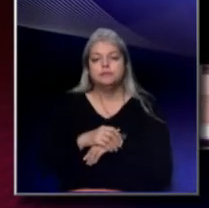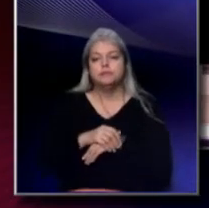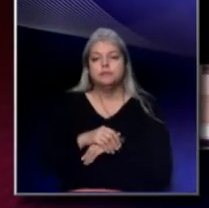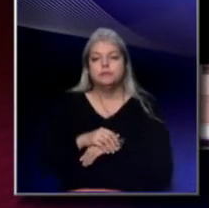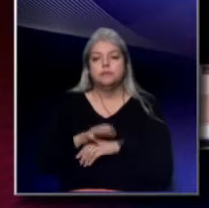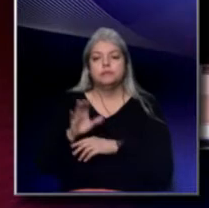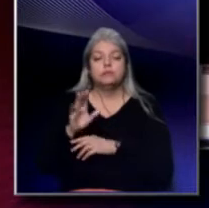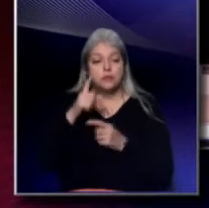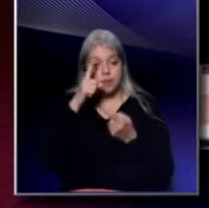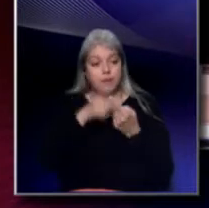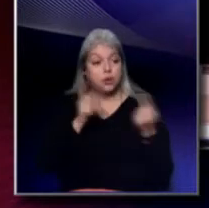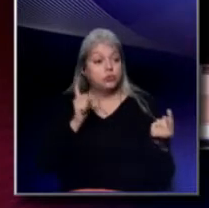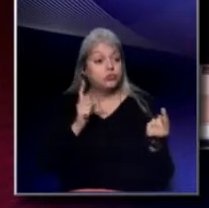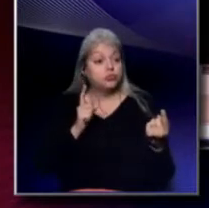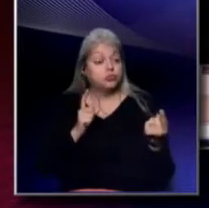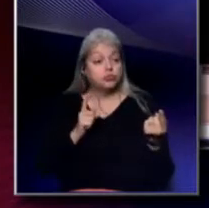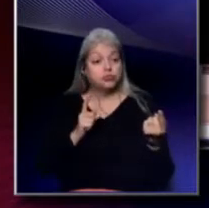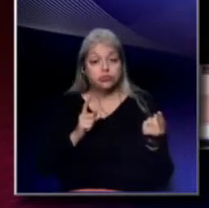Aye. Opposed?